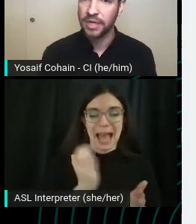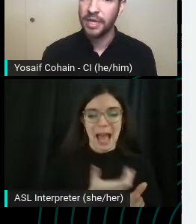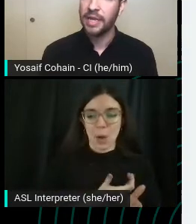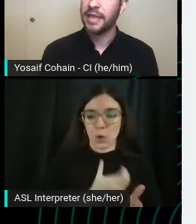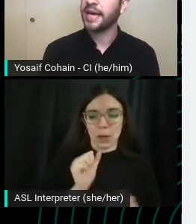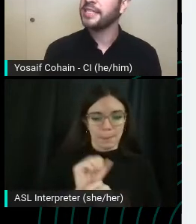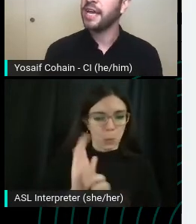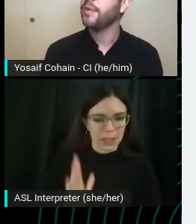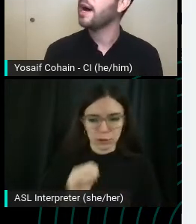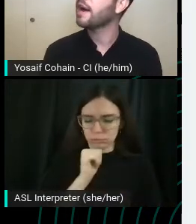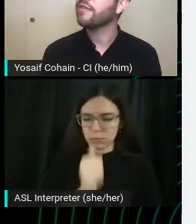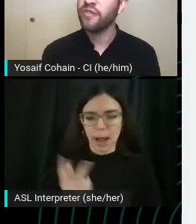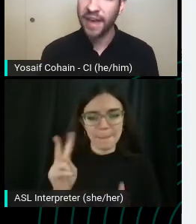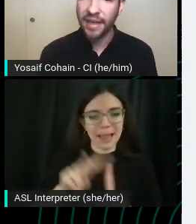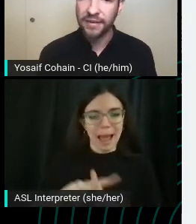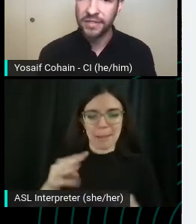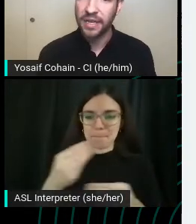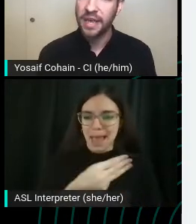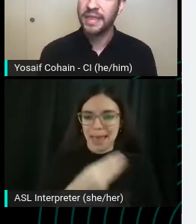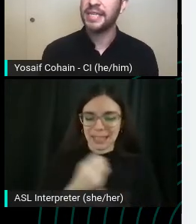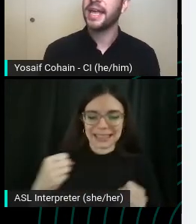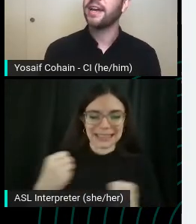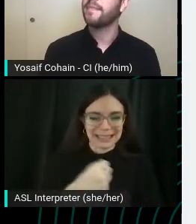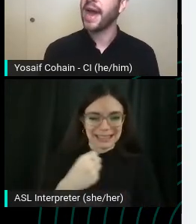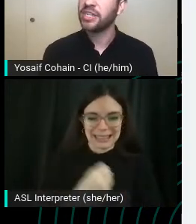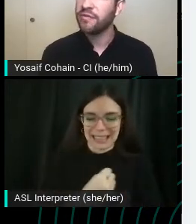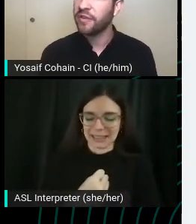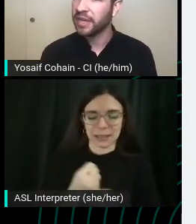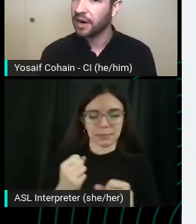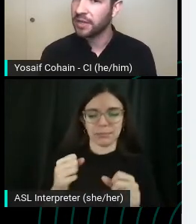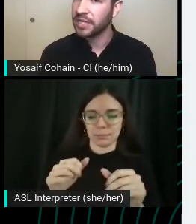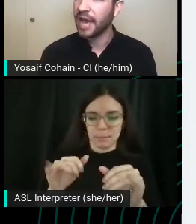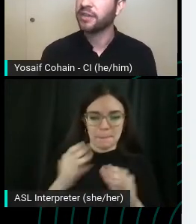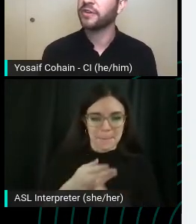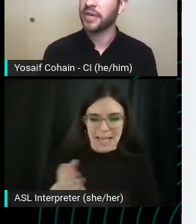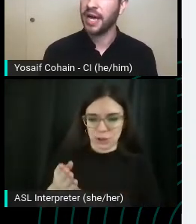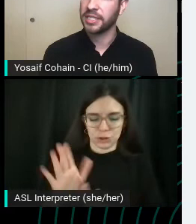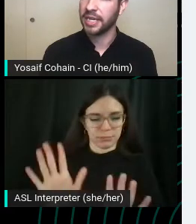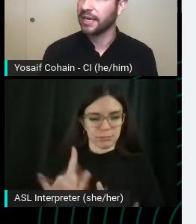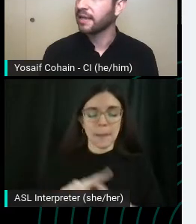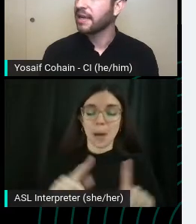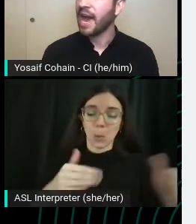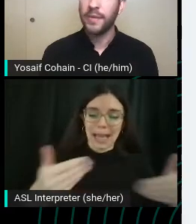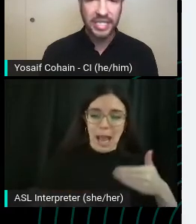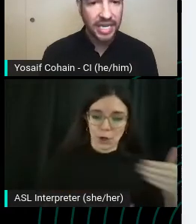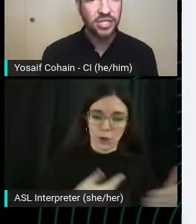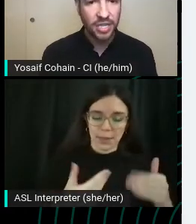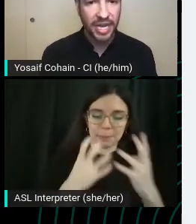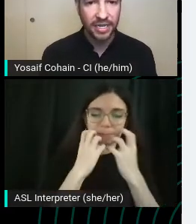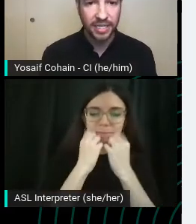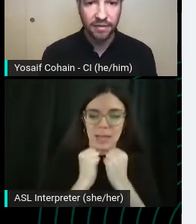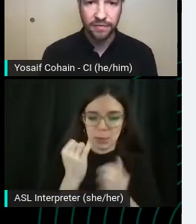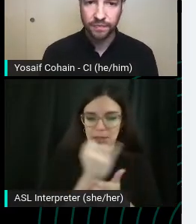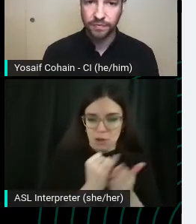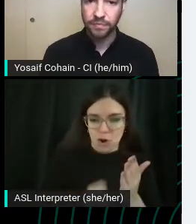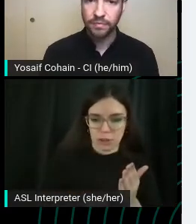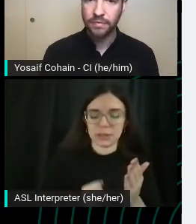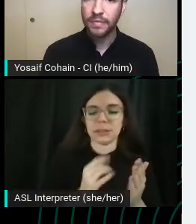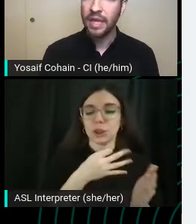majors. Like I said, we hire for values, things like a passion for the arts and curiosity, and we teach the data